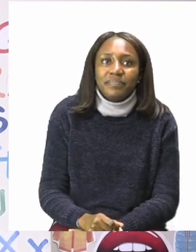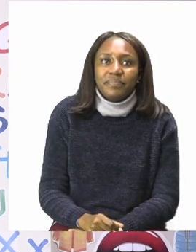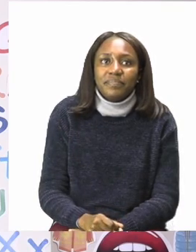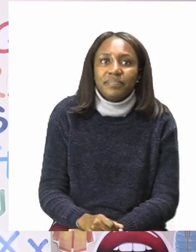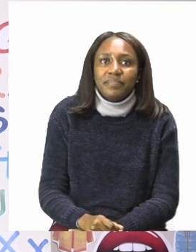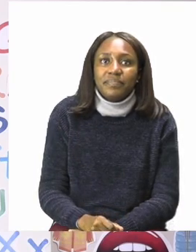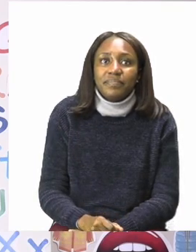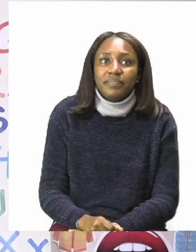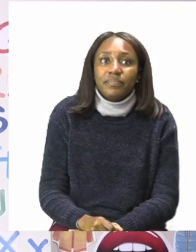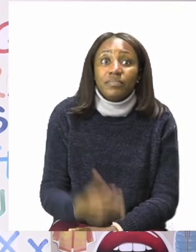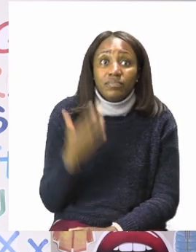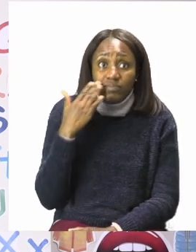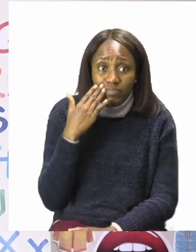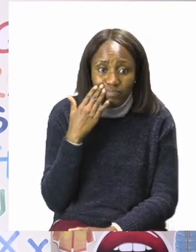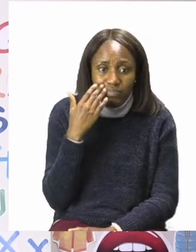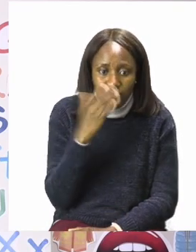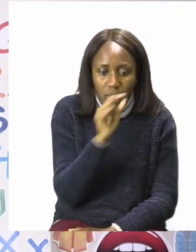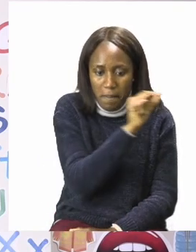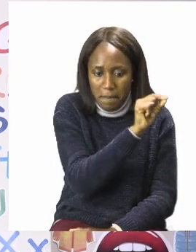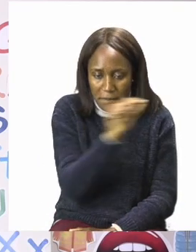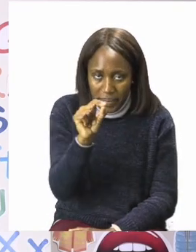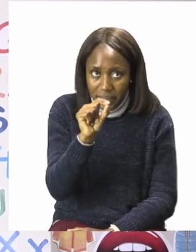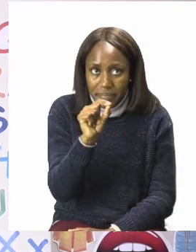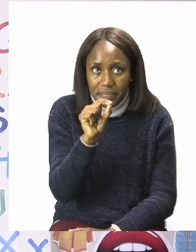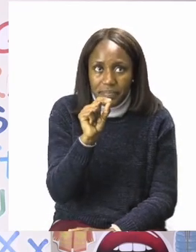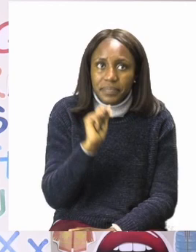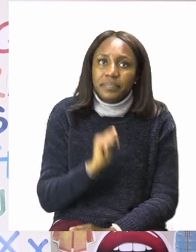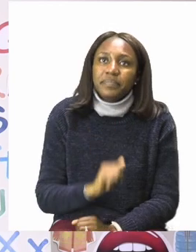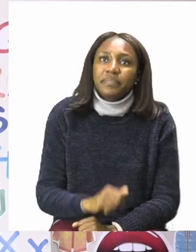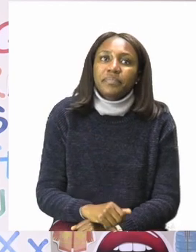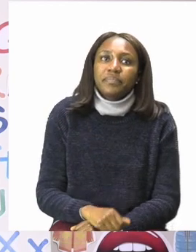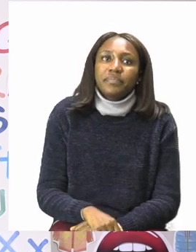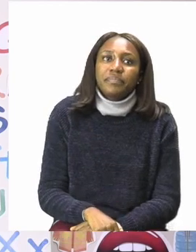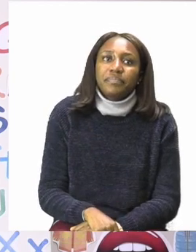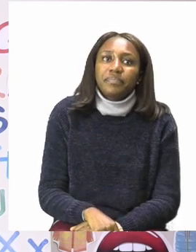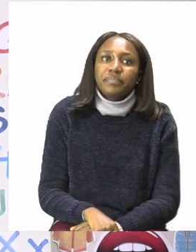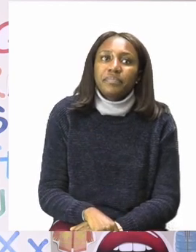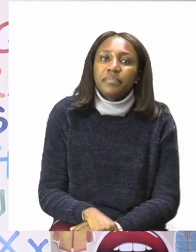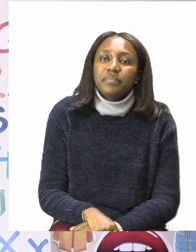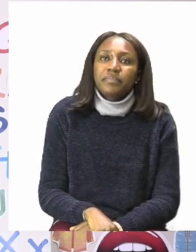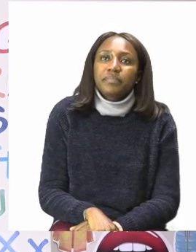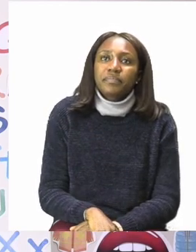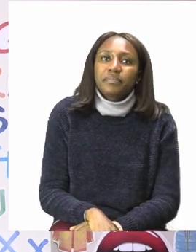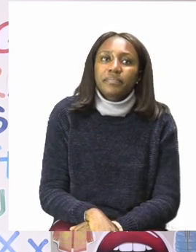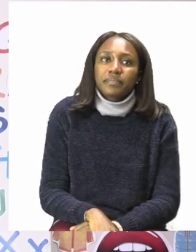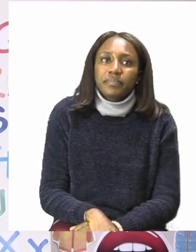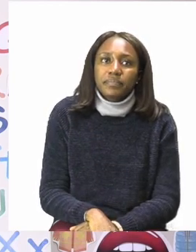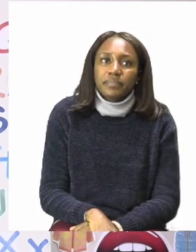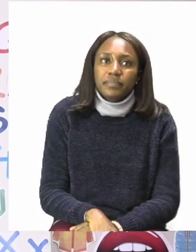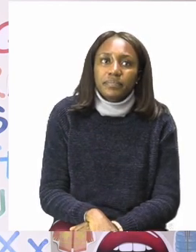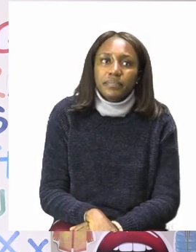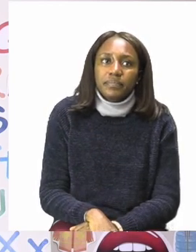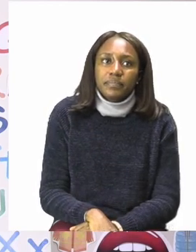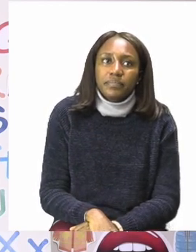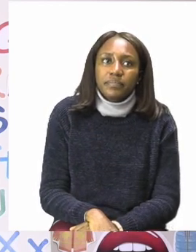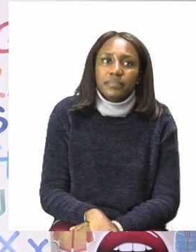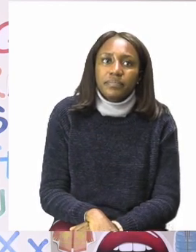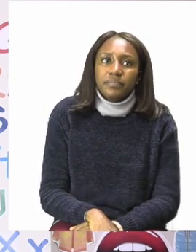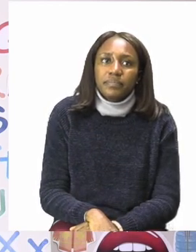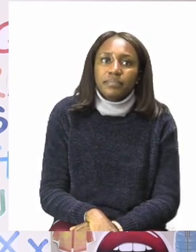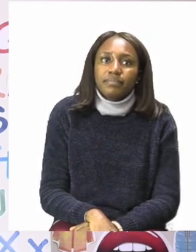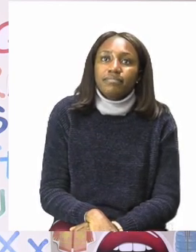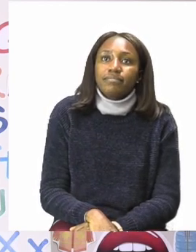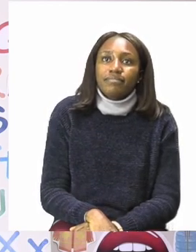Make sure that when you are checking, you try and decide according to how you've seen the items being used.